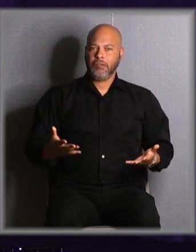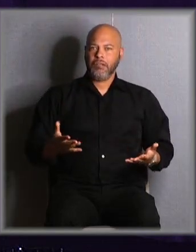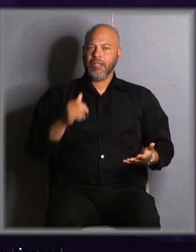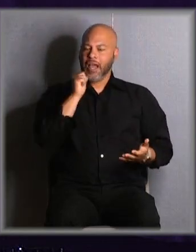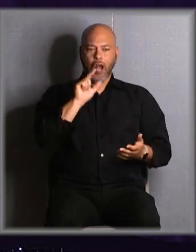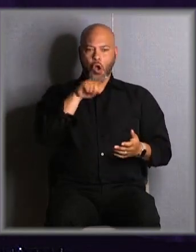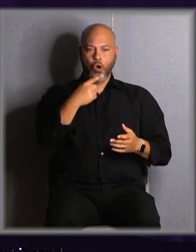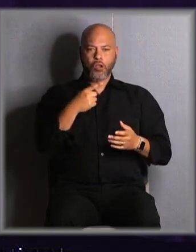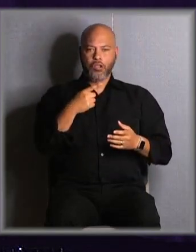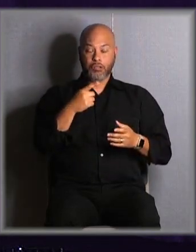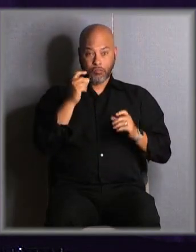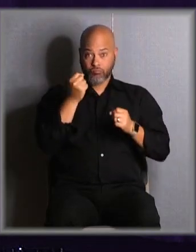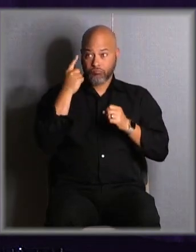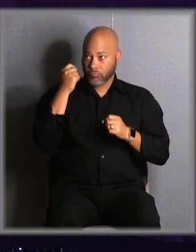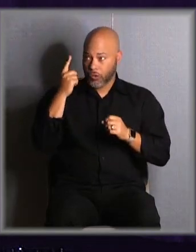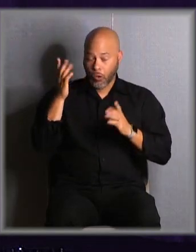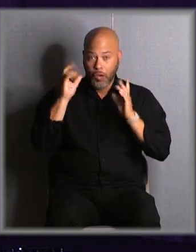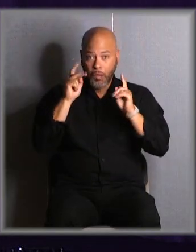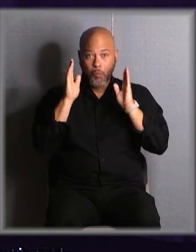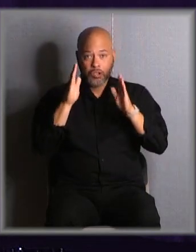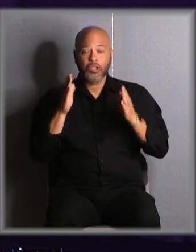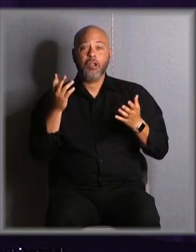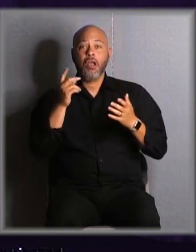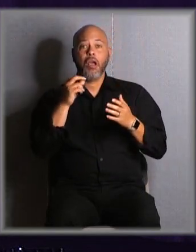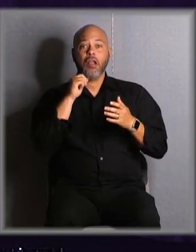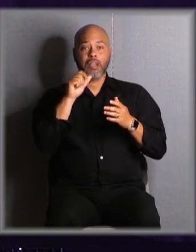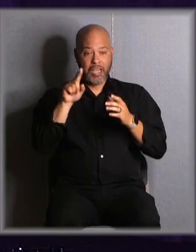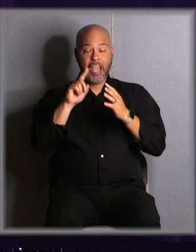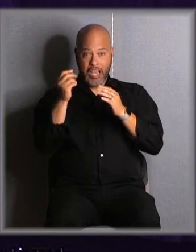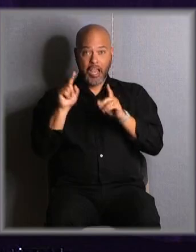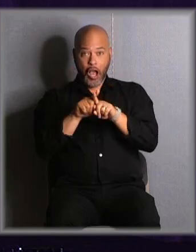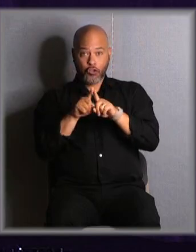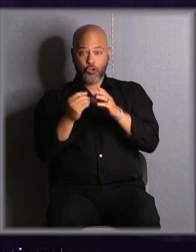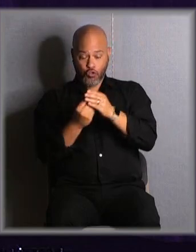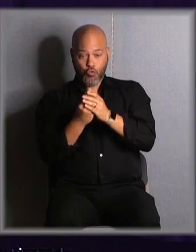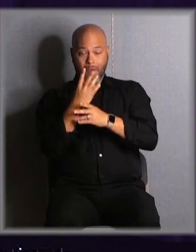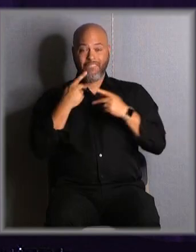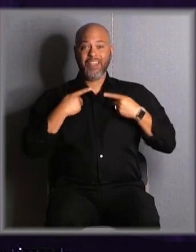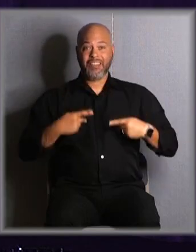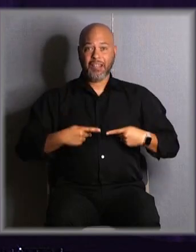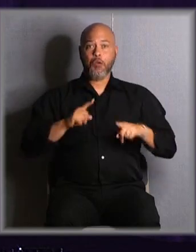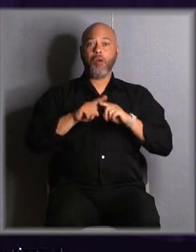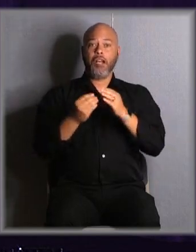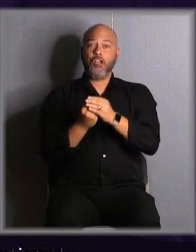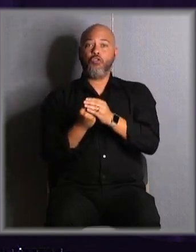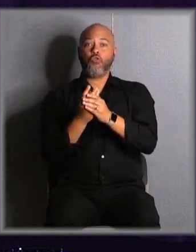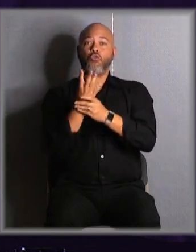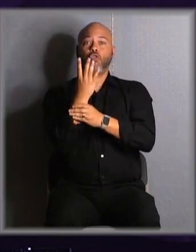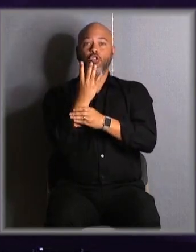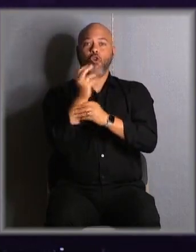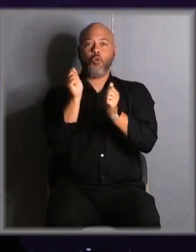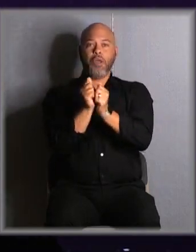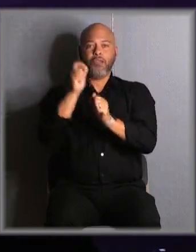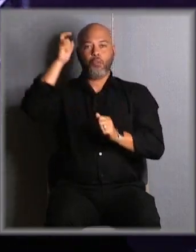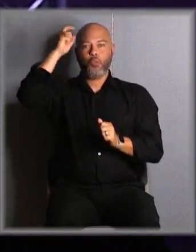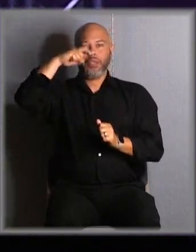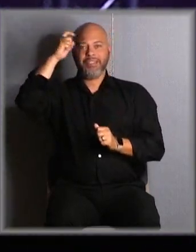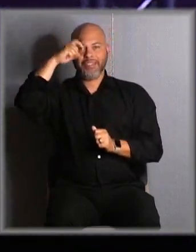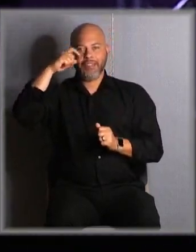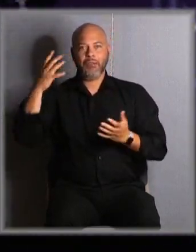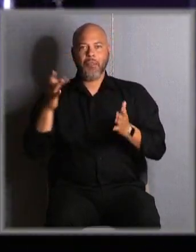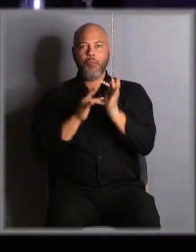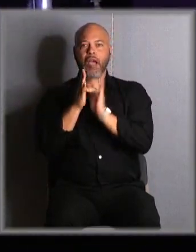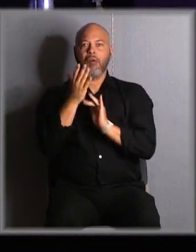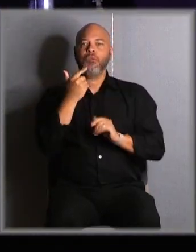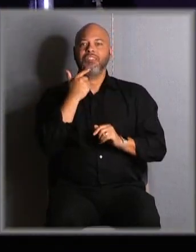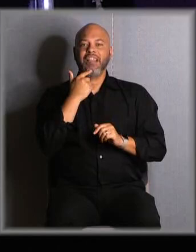did he grow, are y'all good? Watch this. Not only did he grow physically, but he grew in wisdom. The Bible